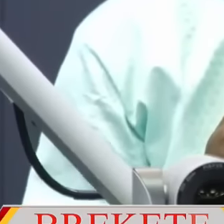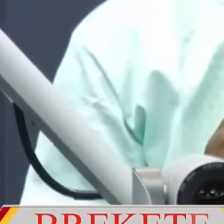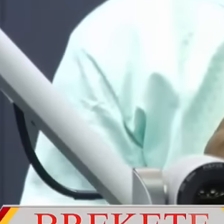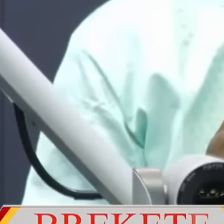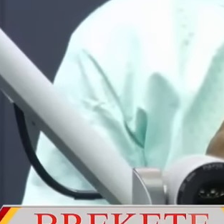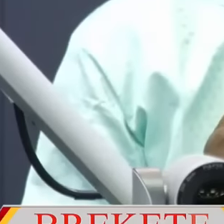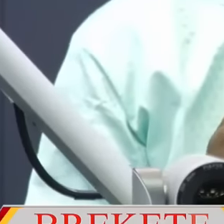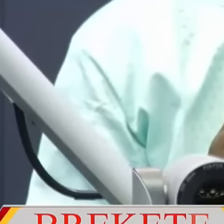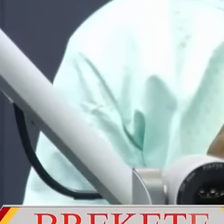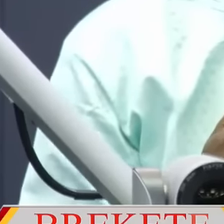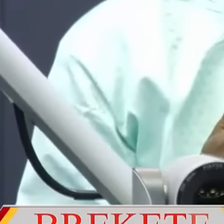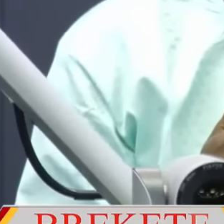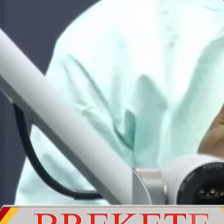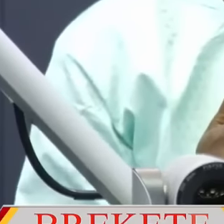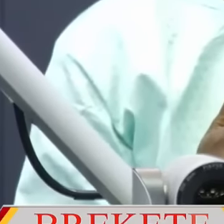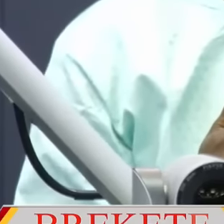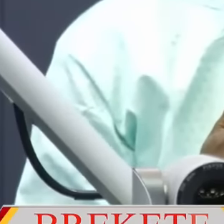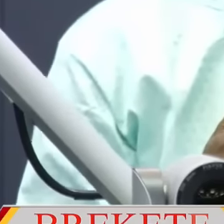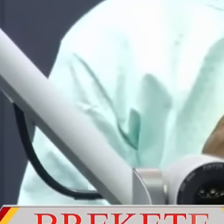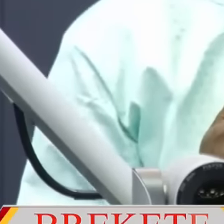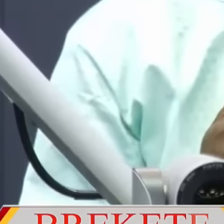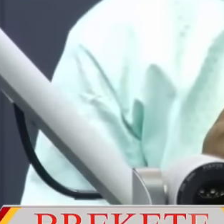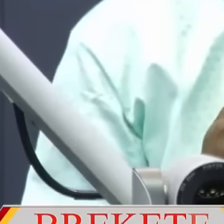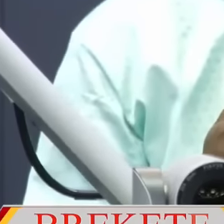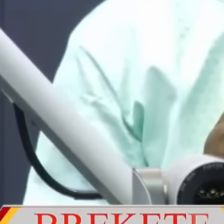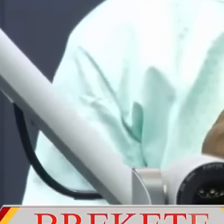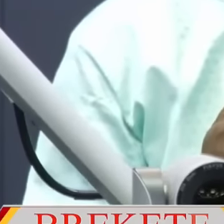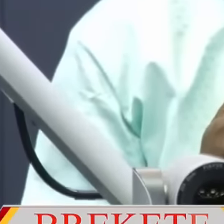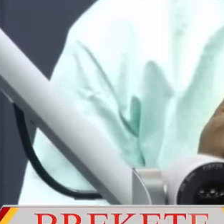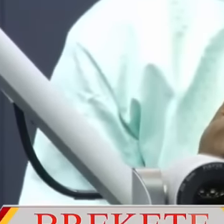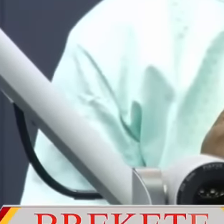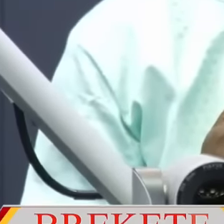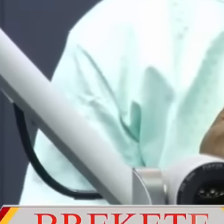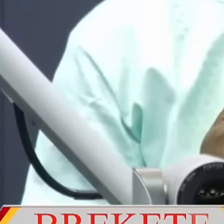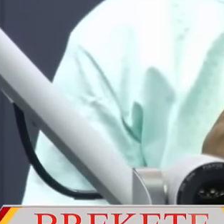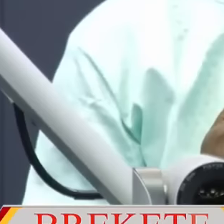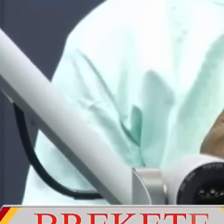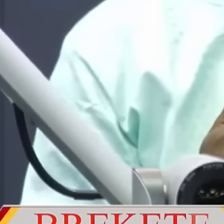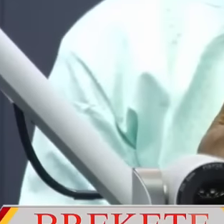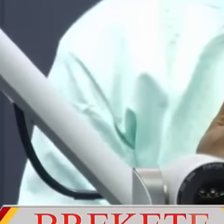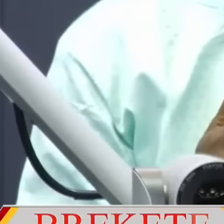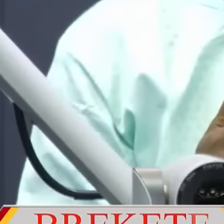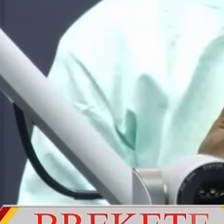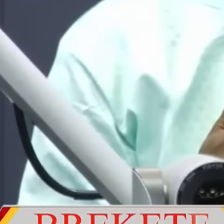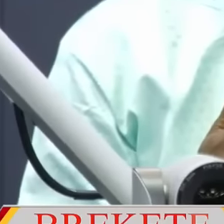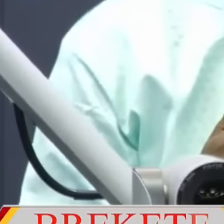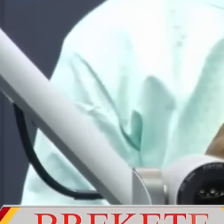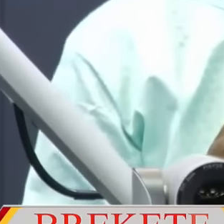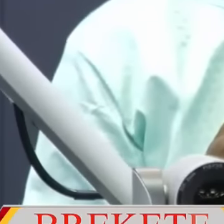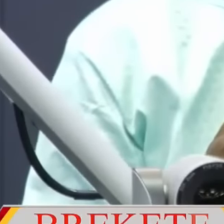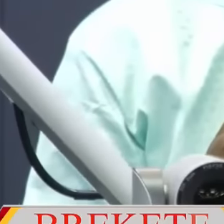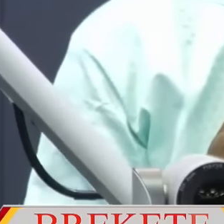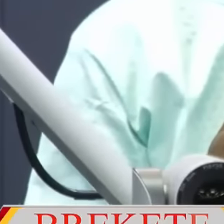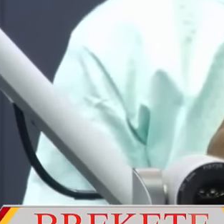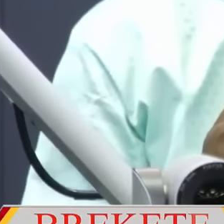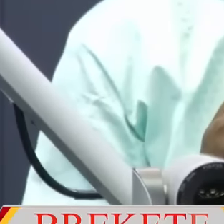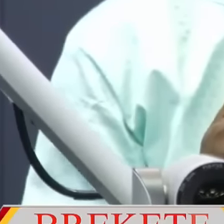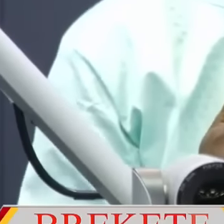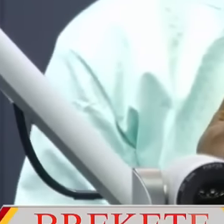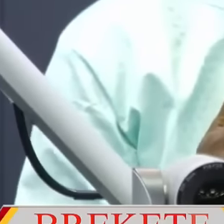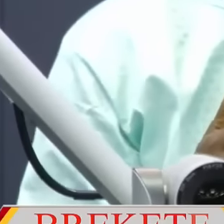a kwaso dabbobi ta zo ta samu wata gashi ashe tana zuwa ya ji zancen tsakaninta da uwarta sai ya ce ai